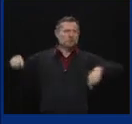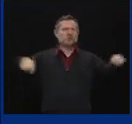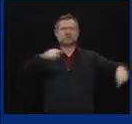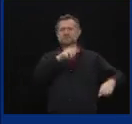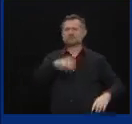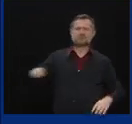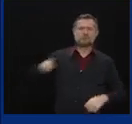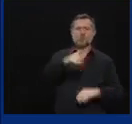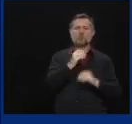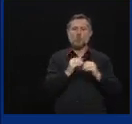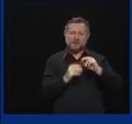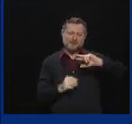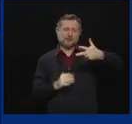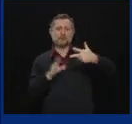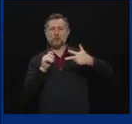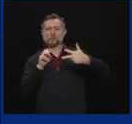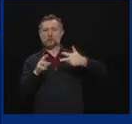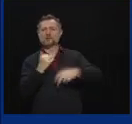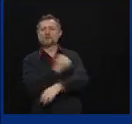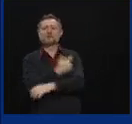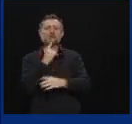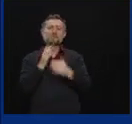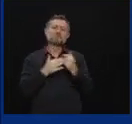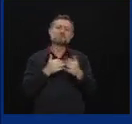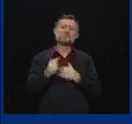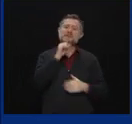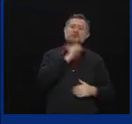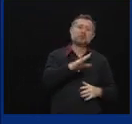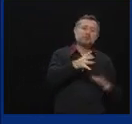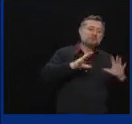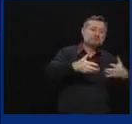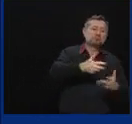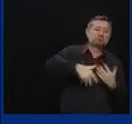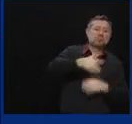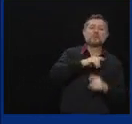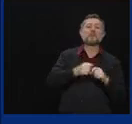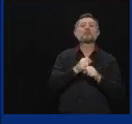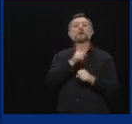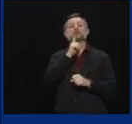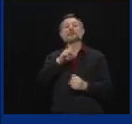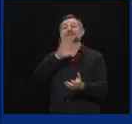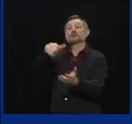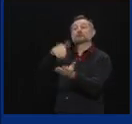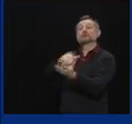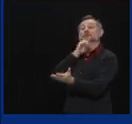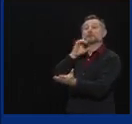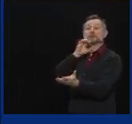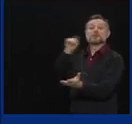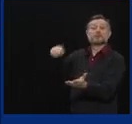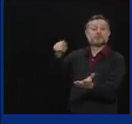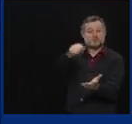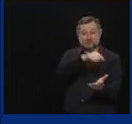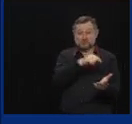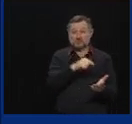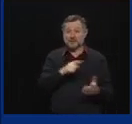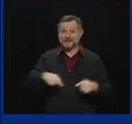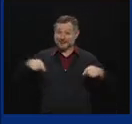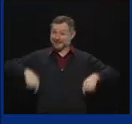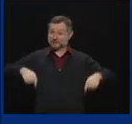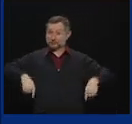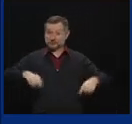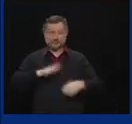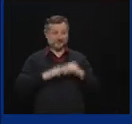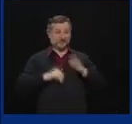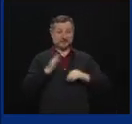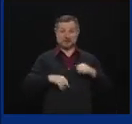any place that seniors gather. I want to see them available at senior centers. We're going to be having them even at this facility right here in a couple more days.